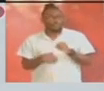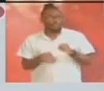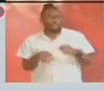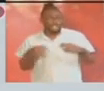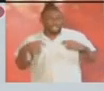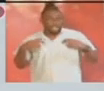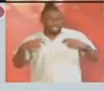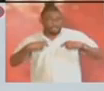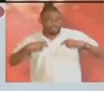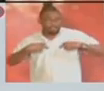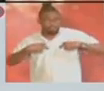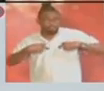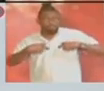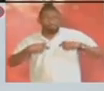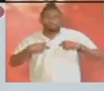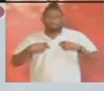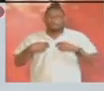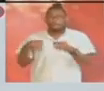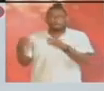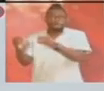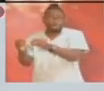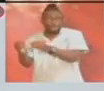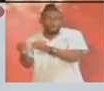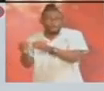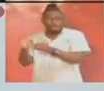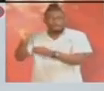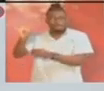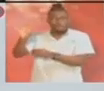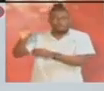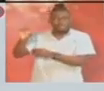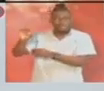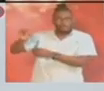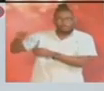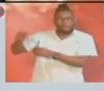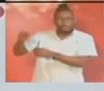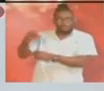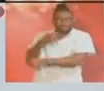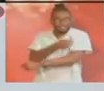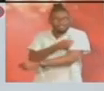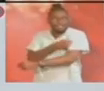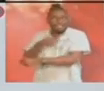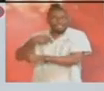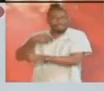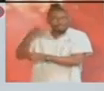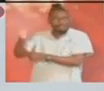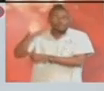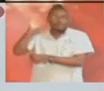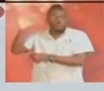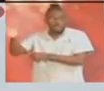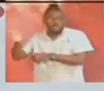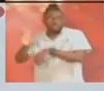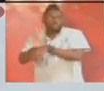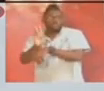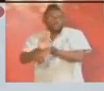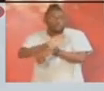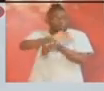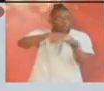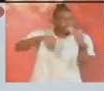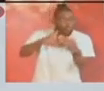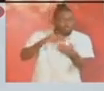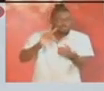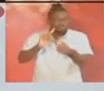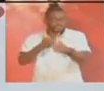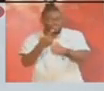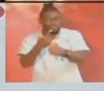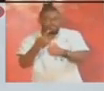hands the 40,000 doses expiring July. We will now be using out all of the